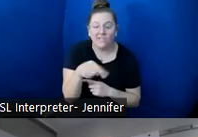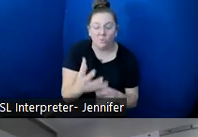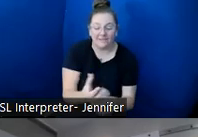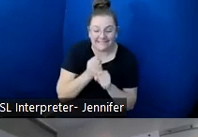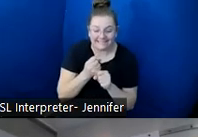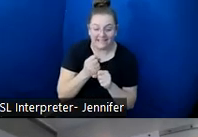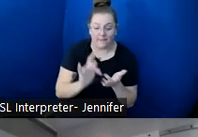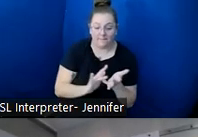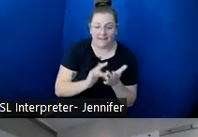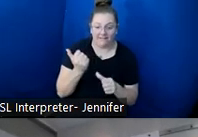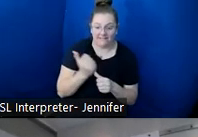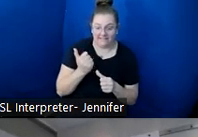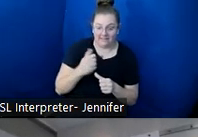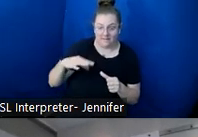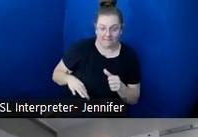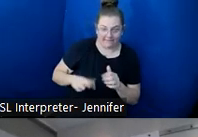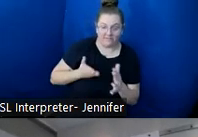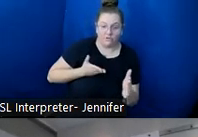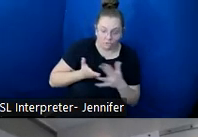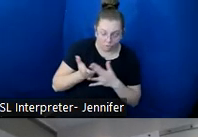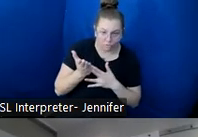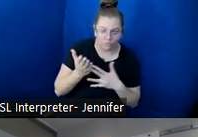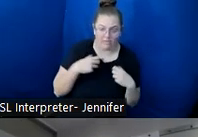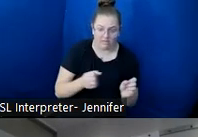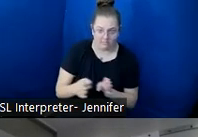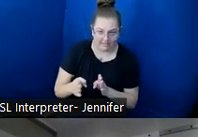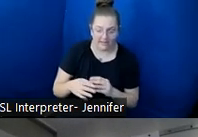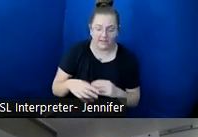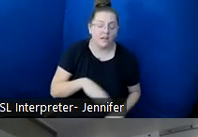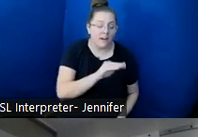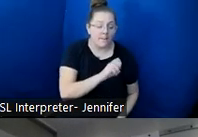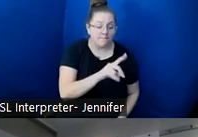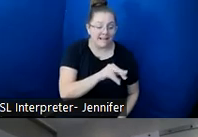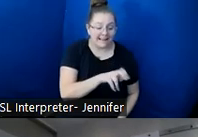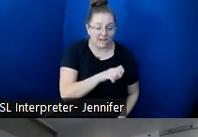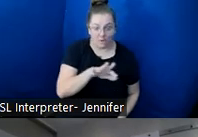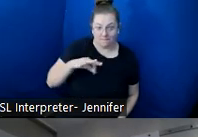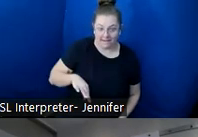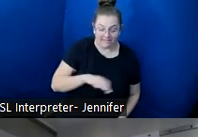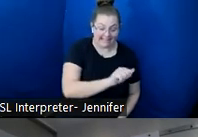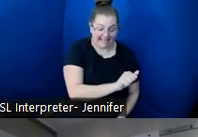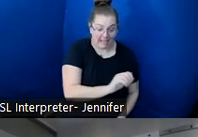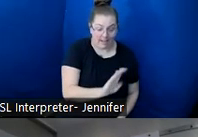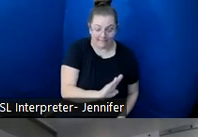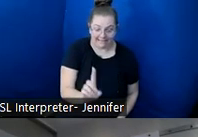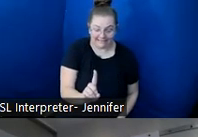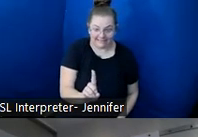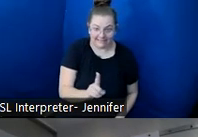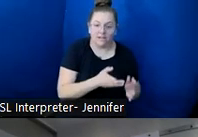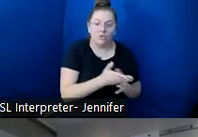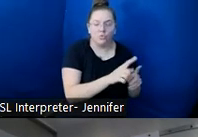assistance benefits through the health plan. They receive their Medicare benefits, Part A, B, and D, through original